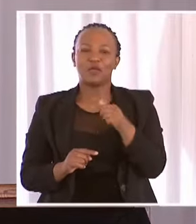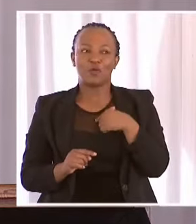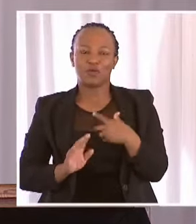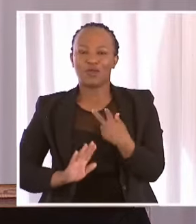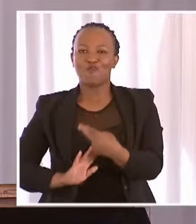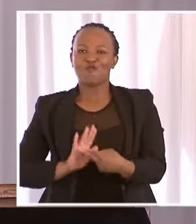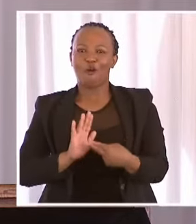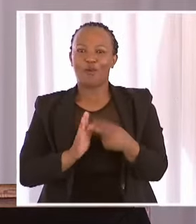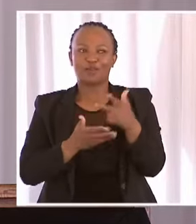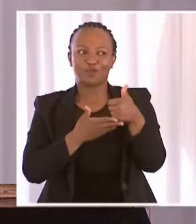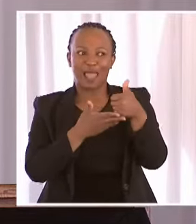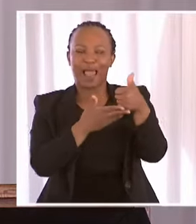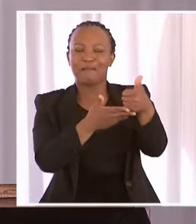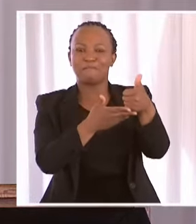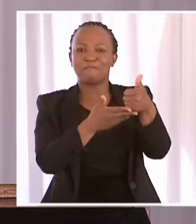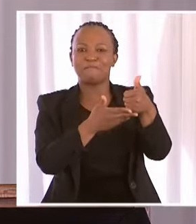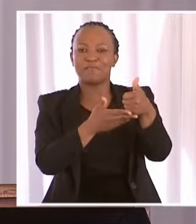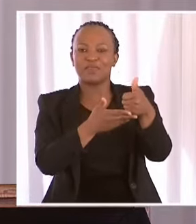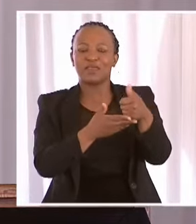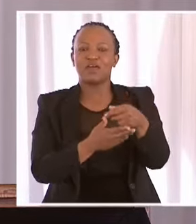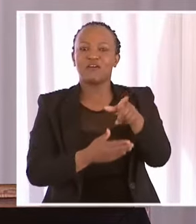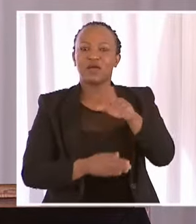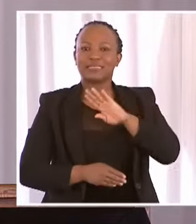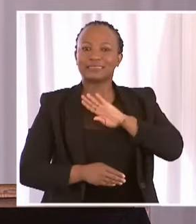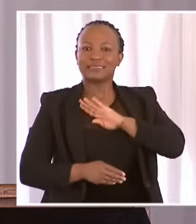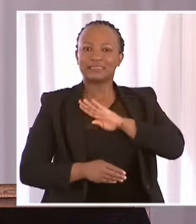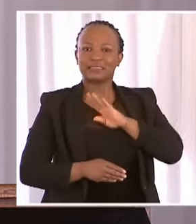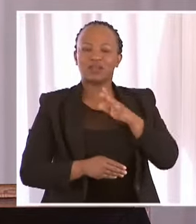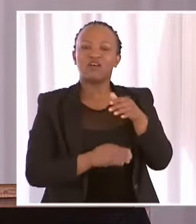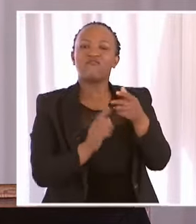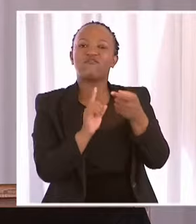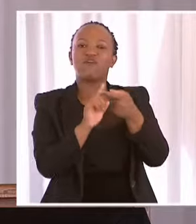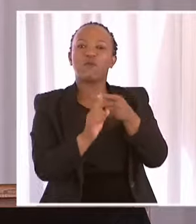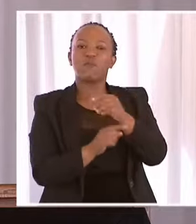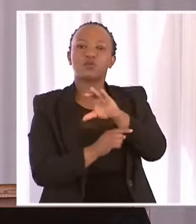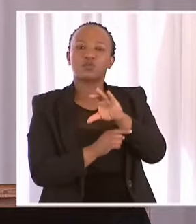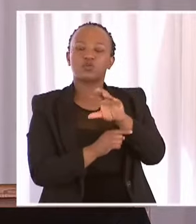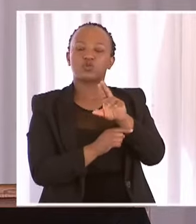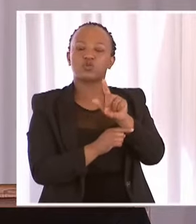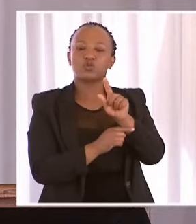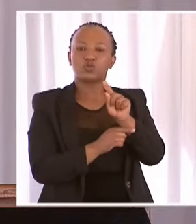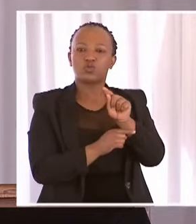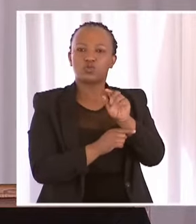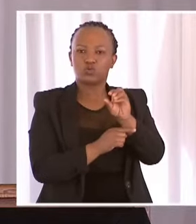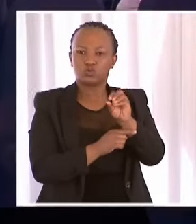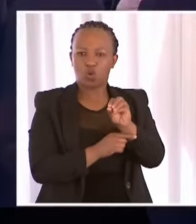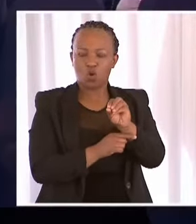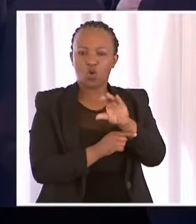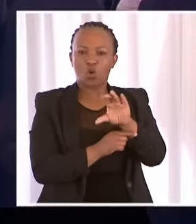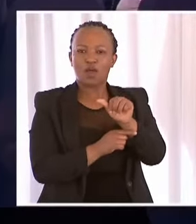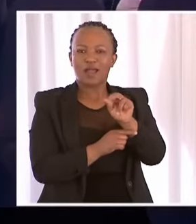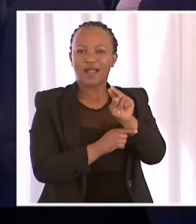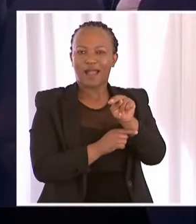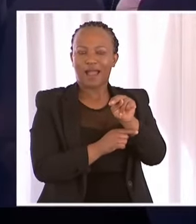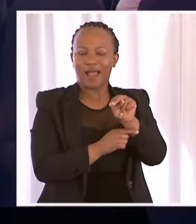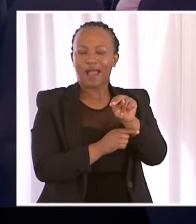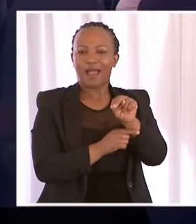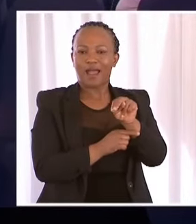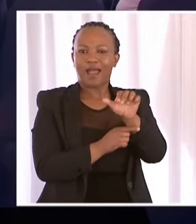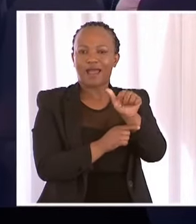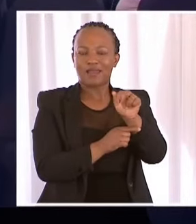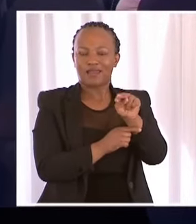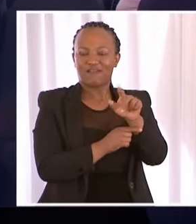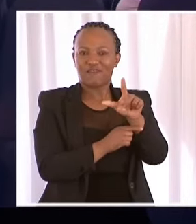role in helping to defeat the SADF from Quito Carnival, out of Angola, the independence of Namibia,